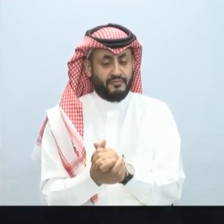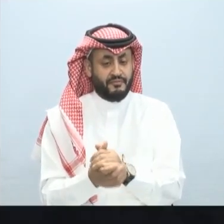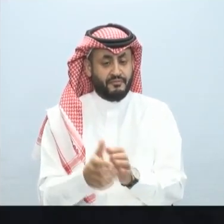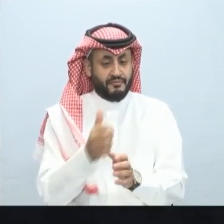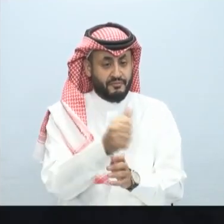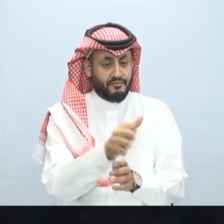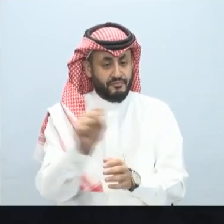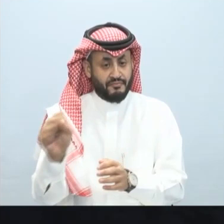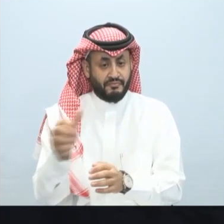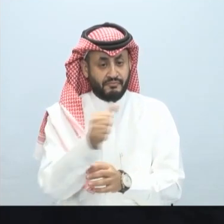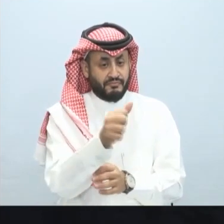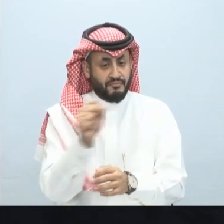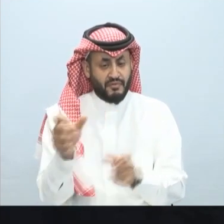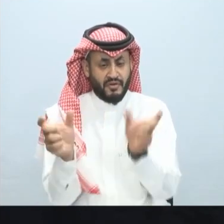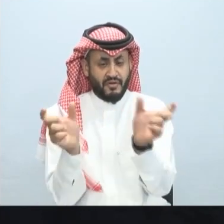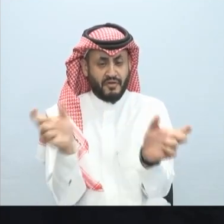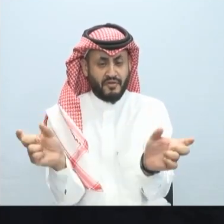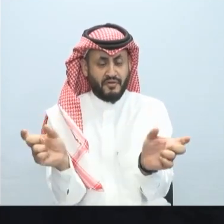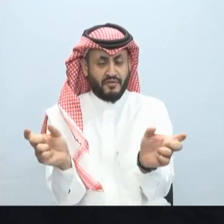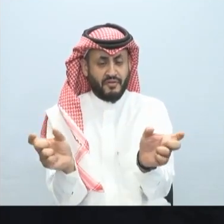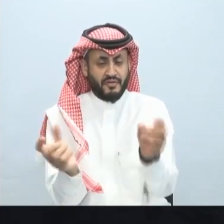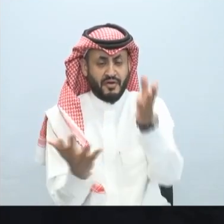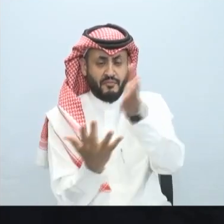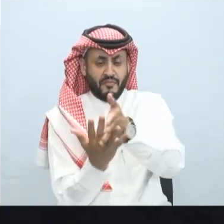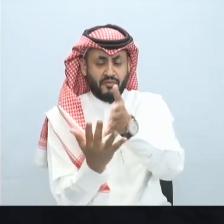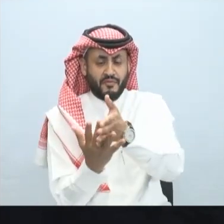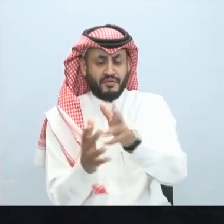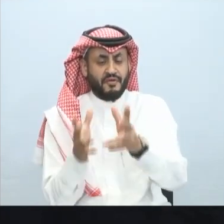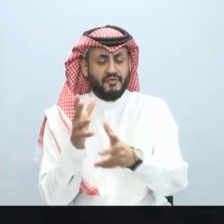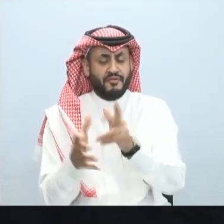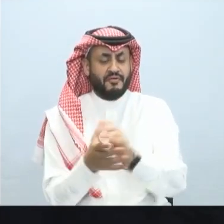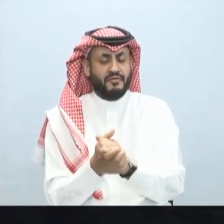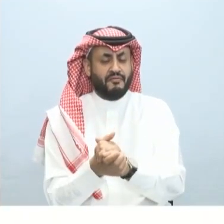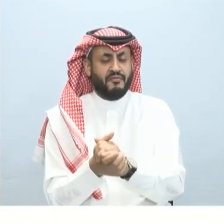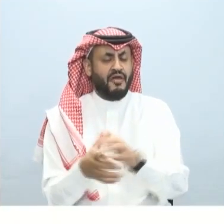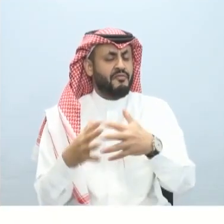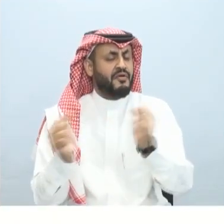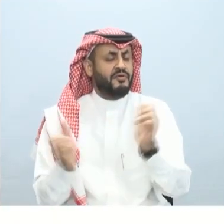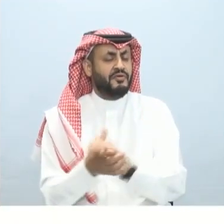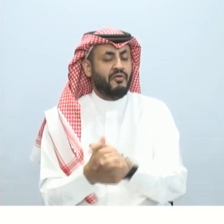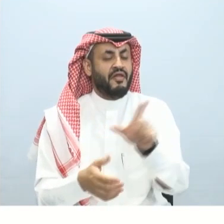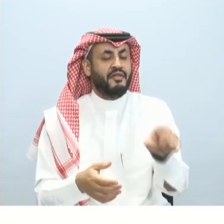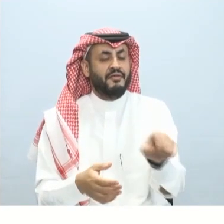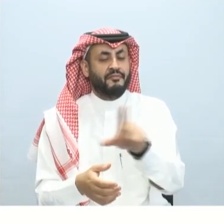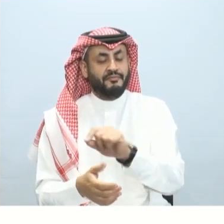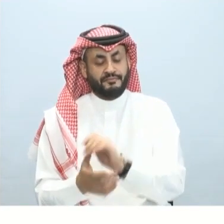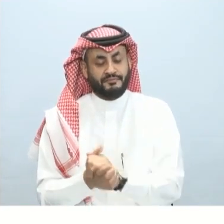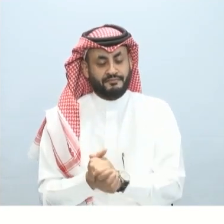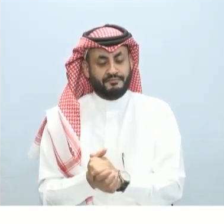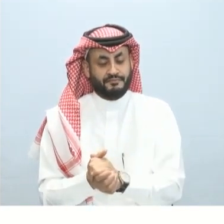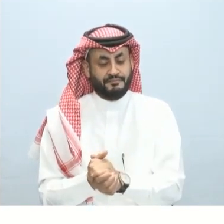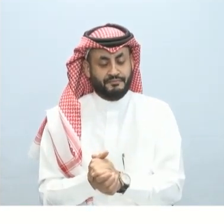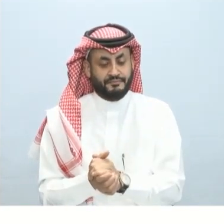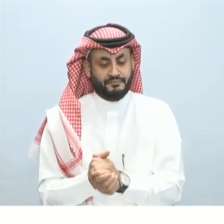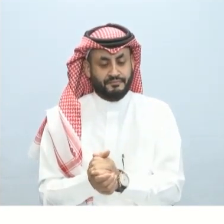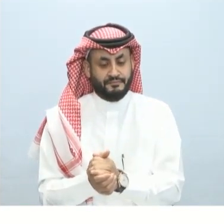word as before and after the adjective. So you are going to use the subject, then verb to